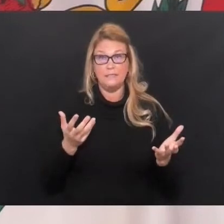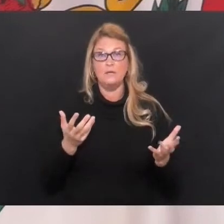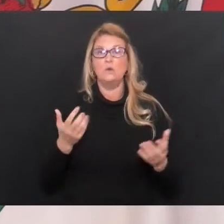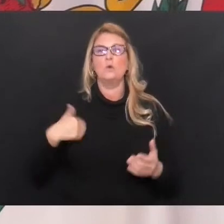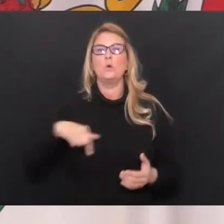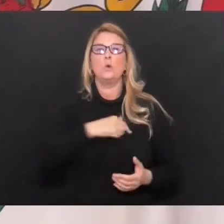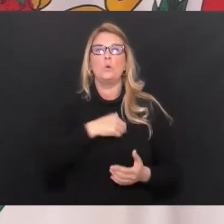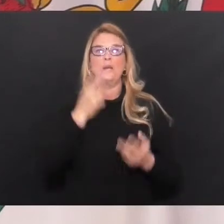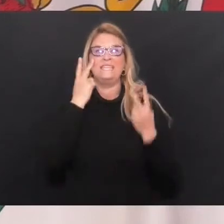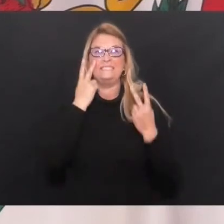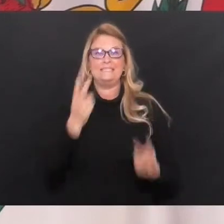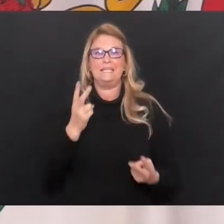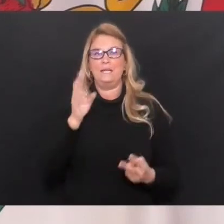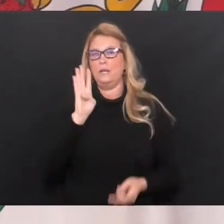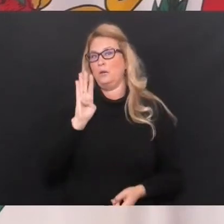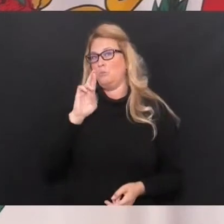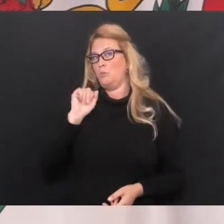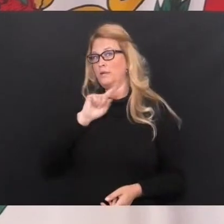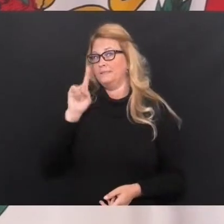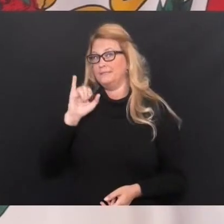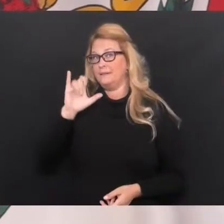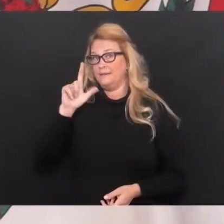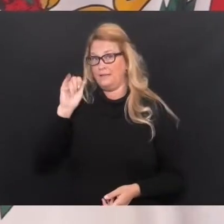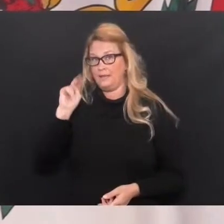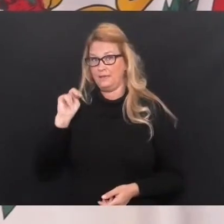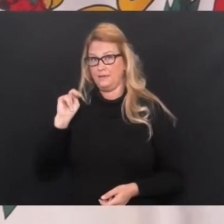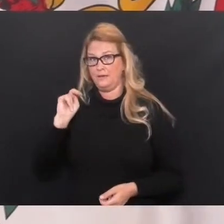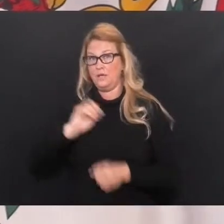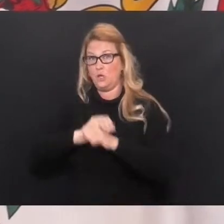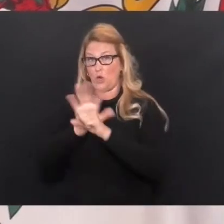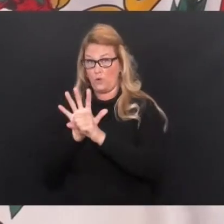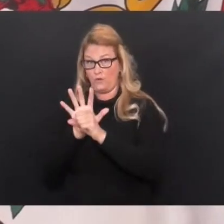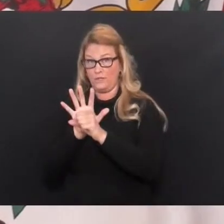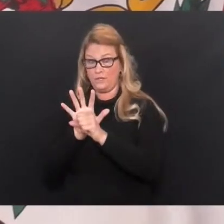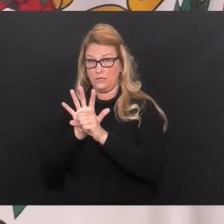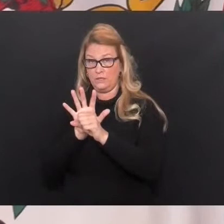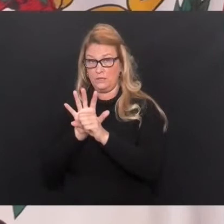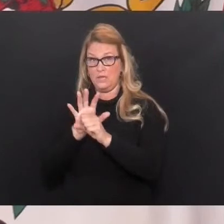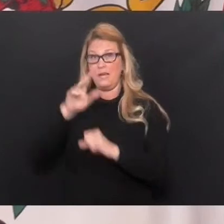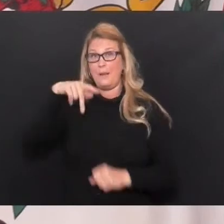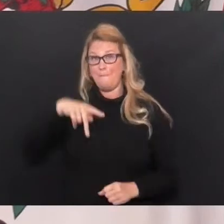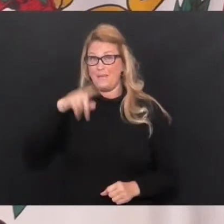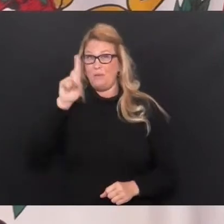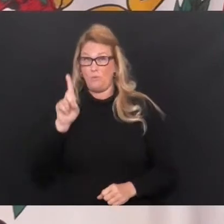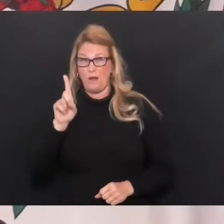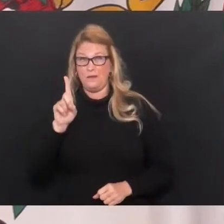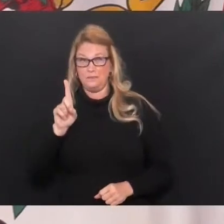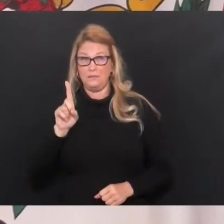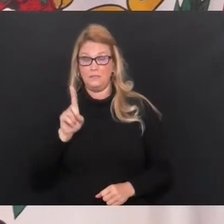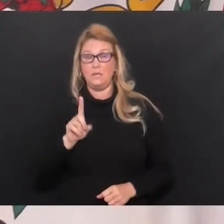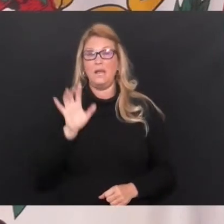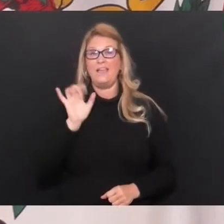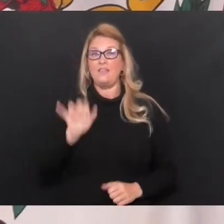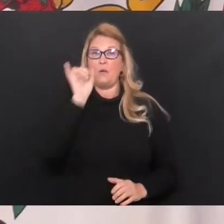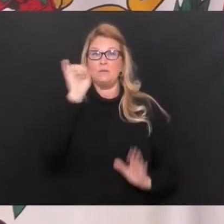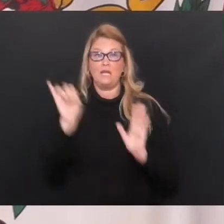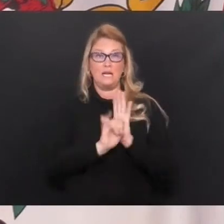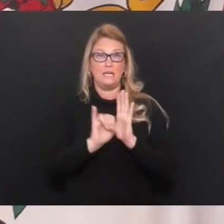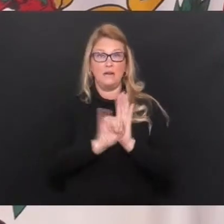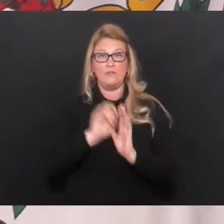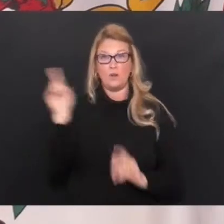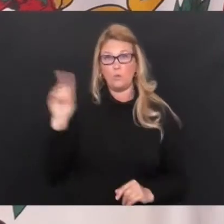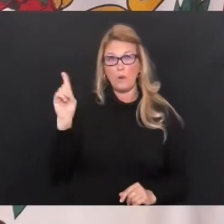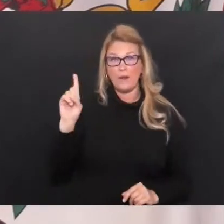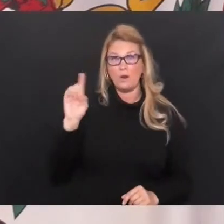the Brazilian variant in West Virginia. It's called the Brazilian P1 variant. It was identified in